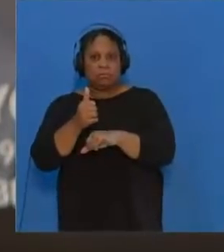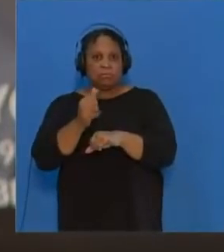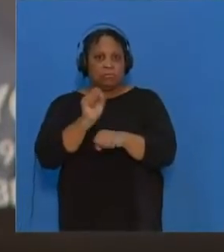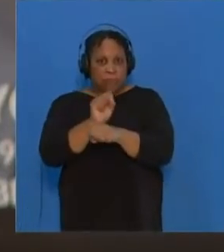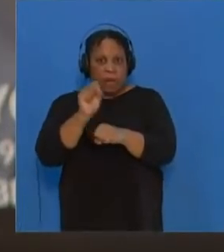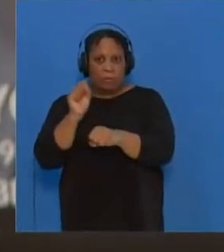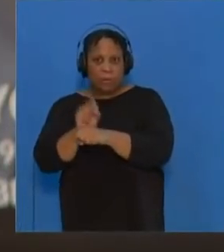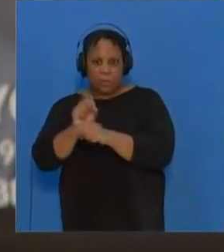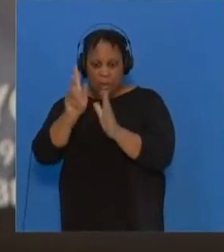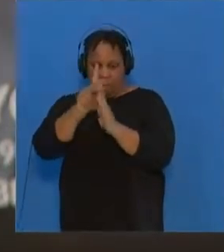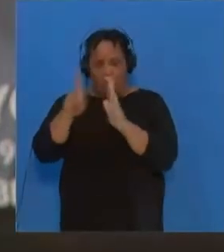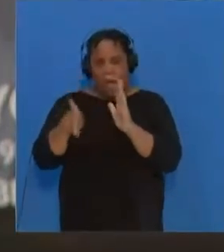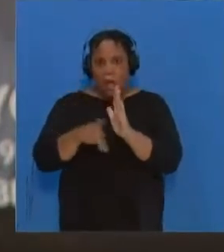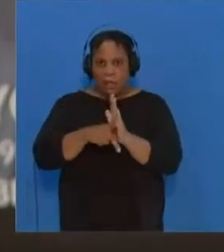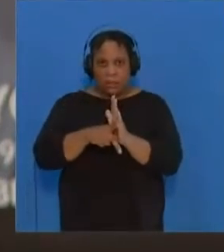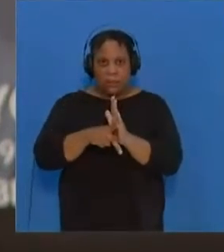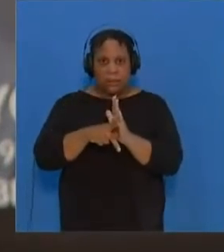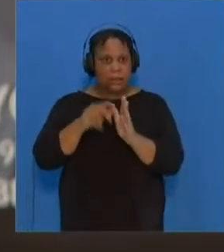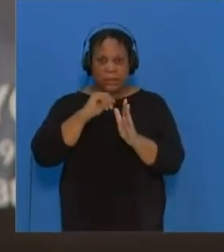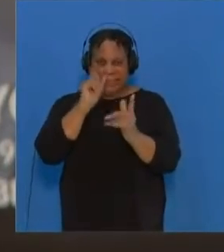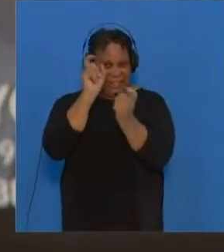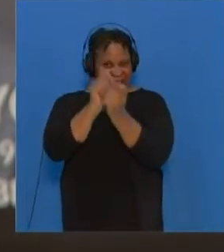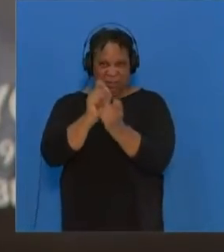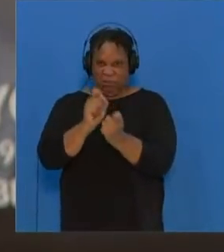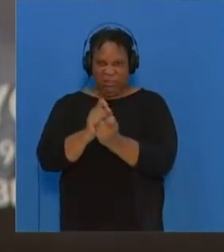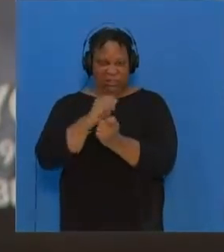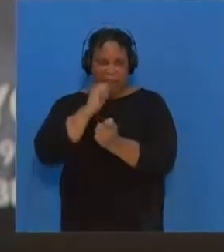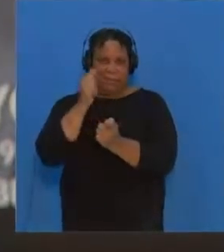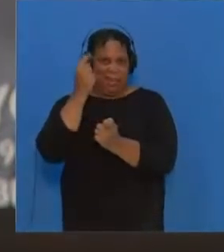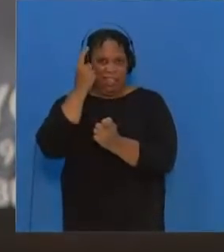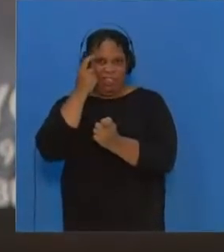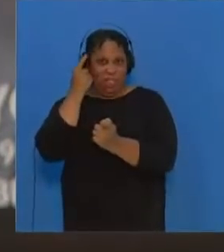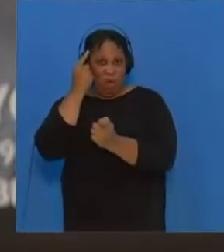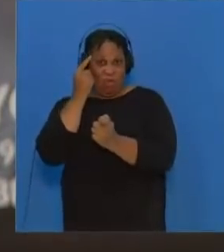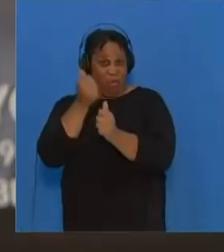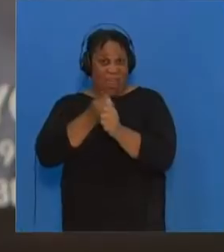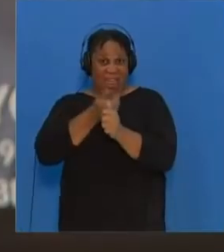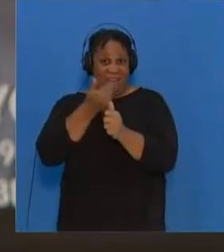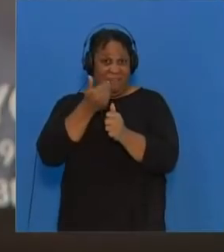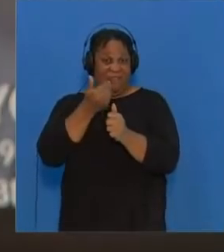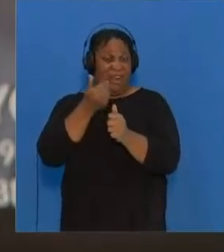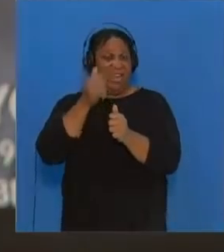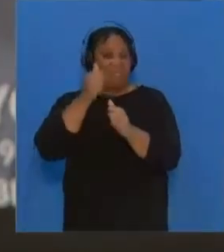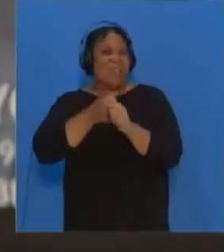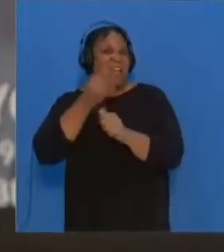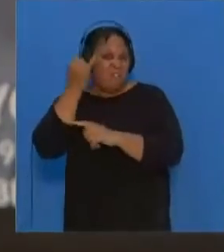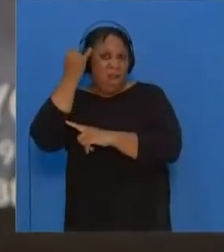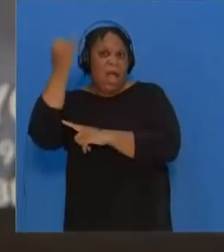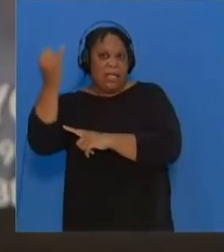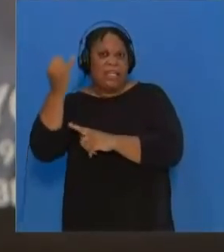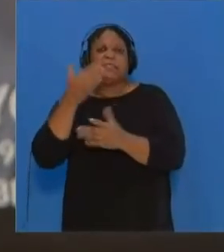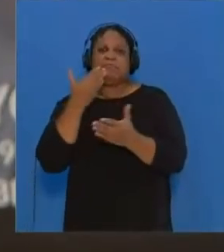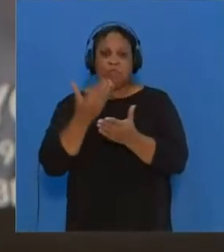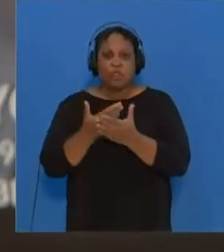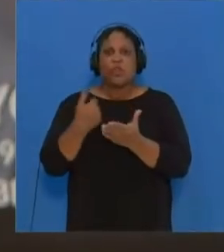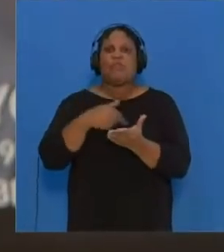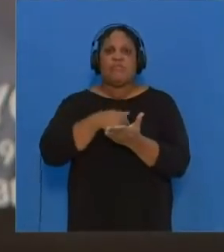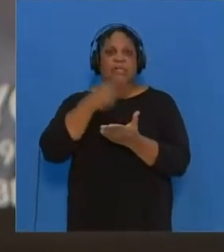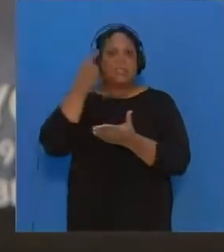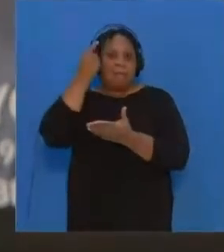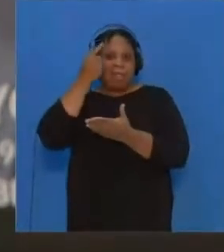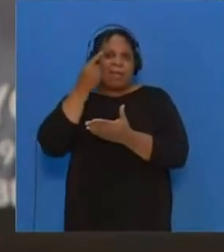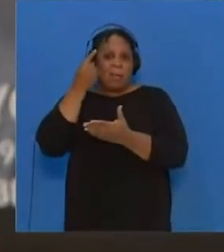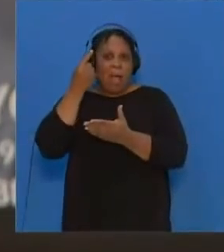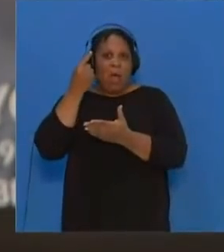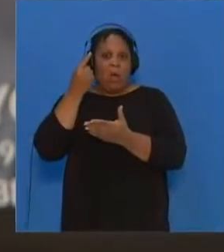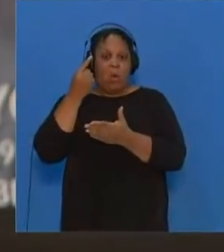not been able to guarantee that we've thought through every scenario. So this is a good scenario for us to think about in this